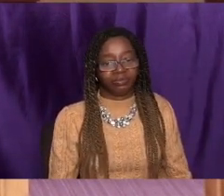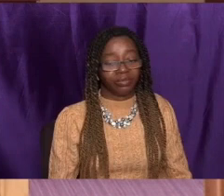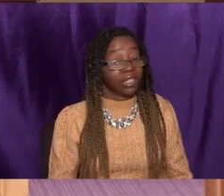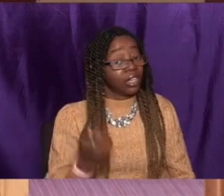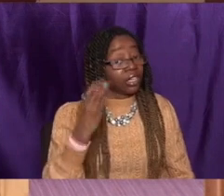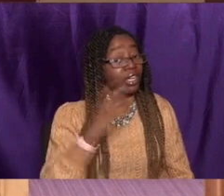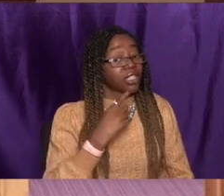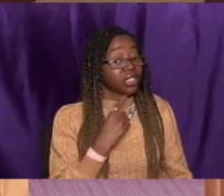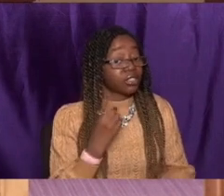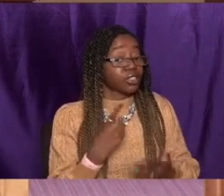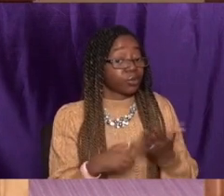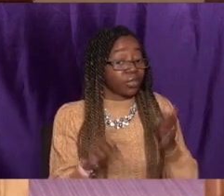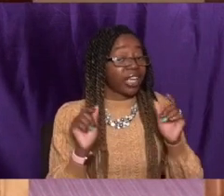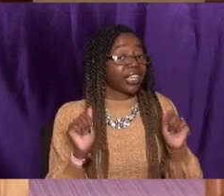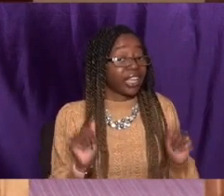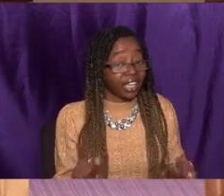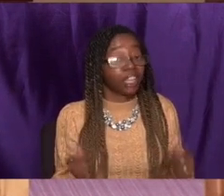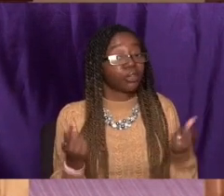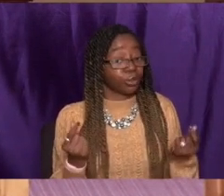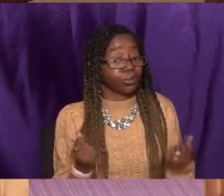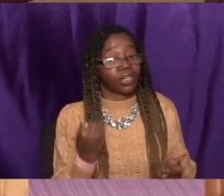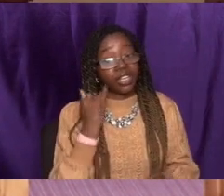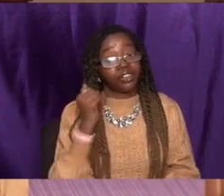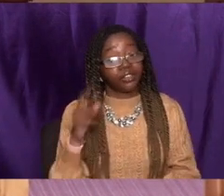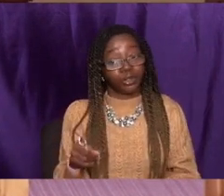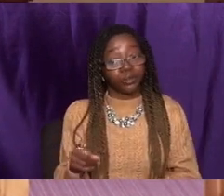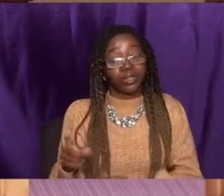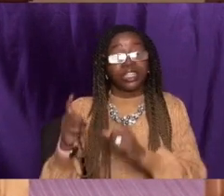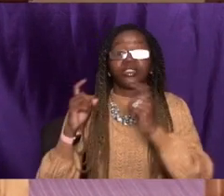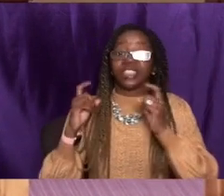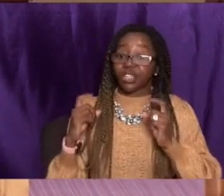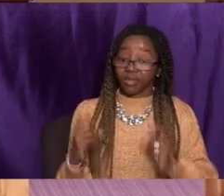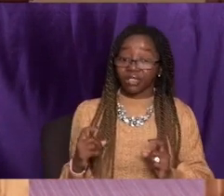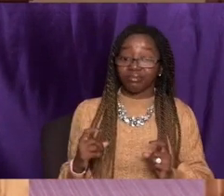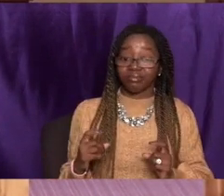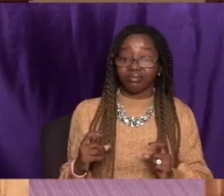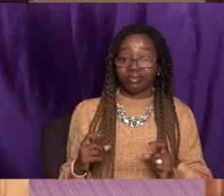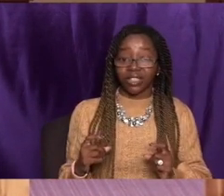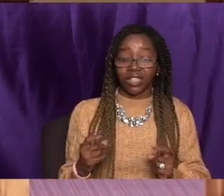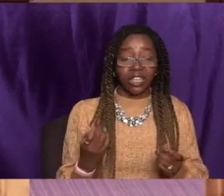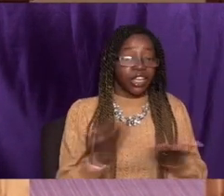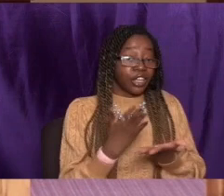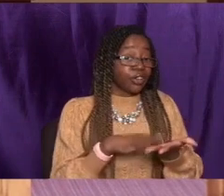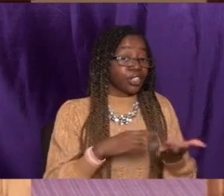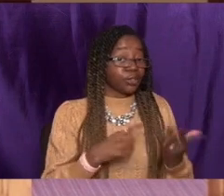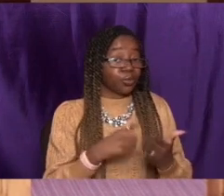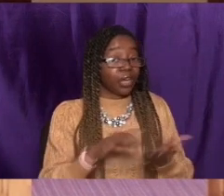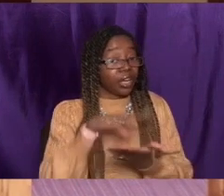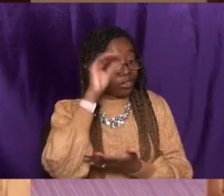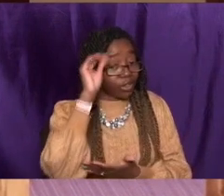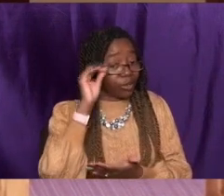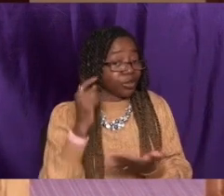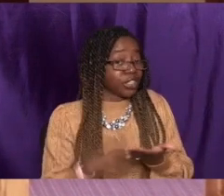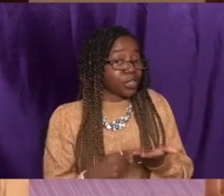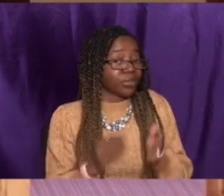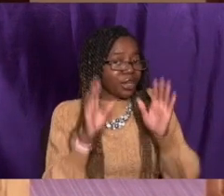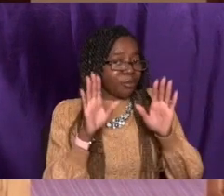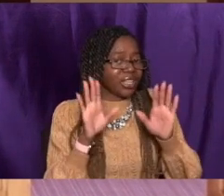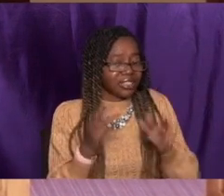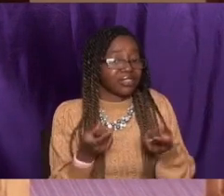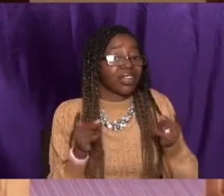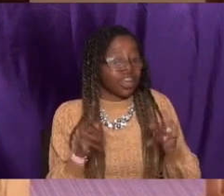God said, this is what I can do if you just give it to me. Here's what I've learned. Something amazing